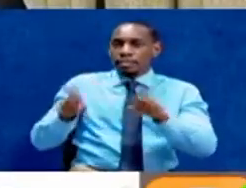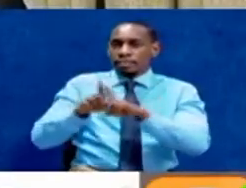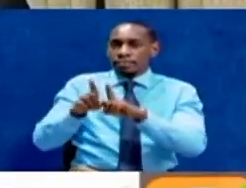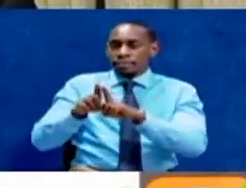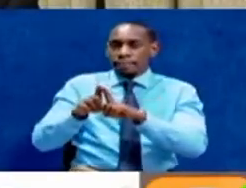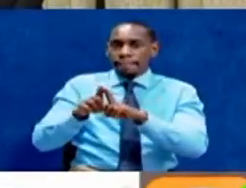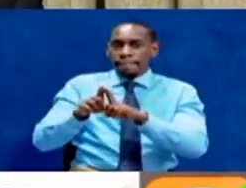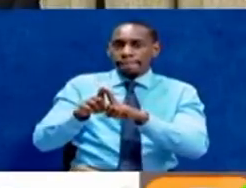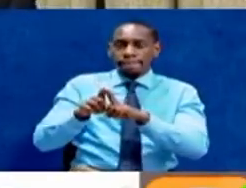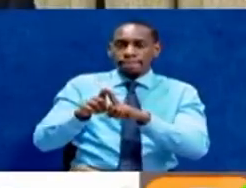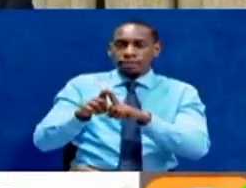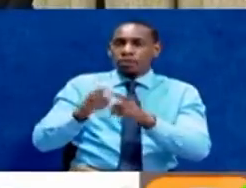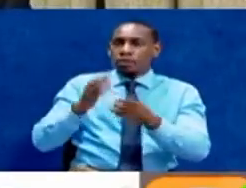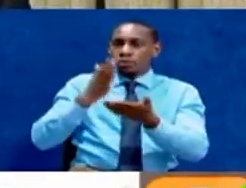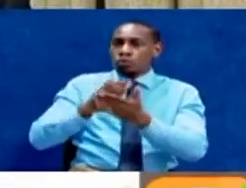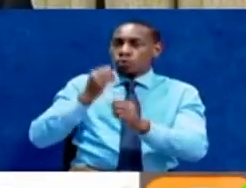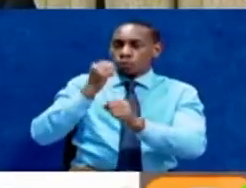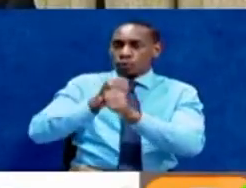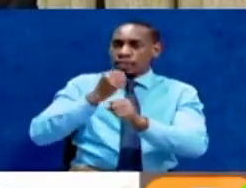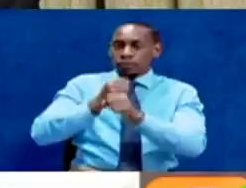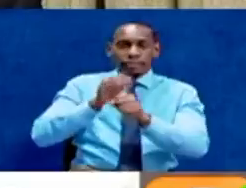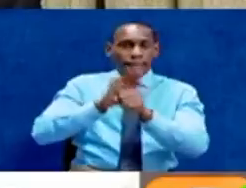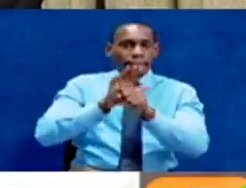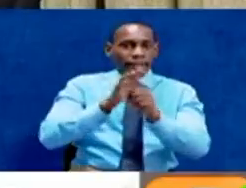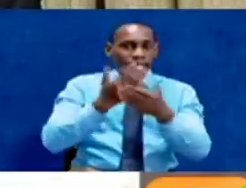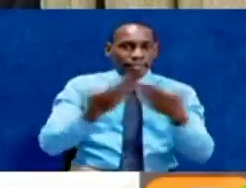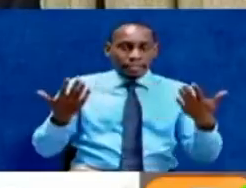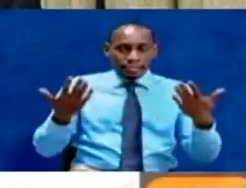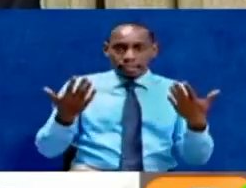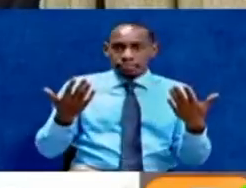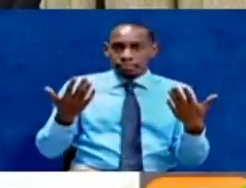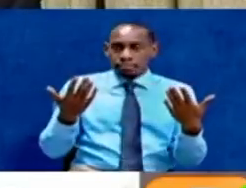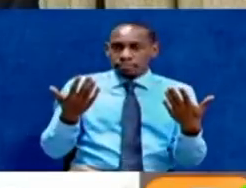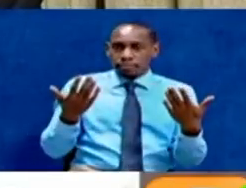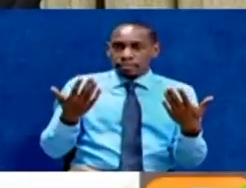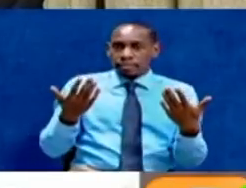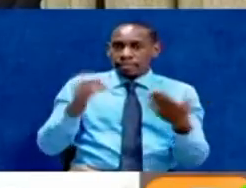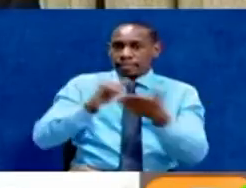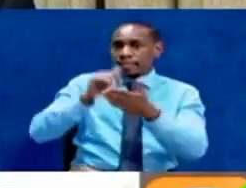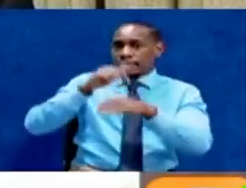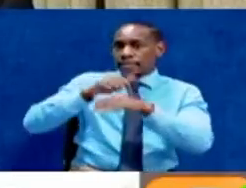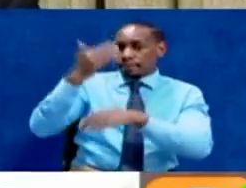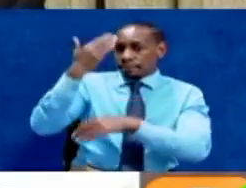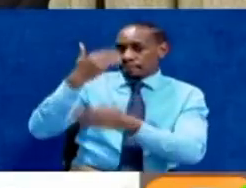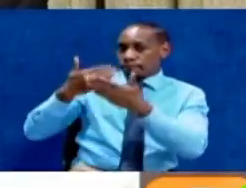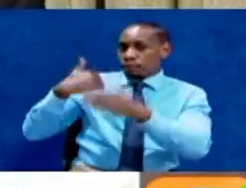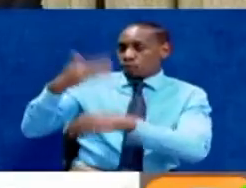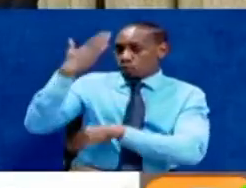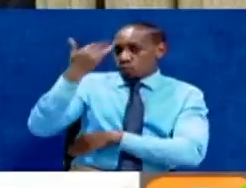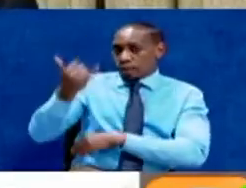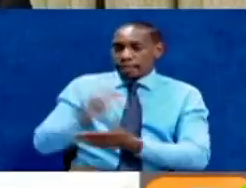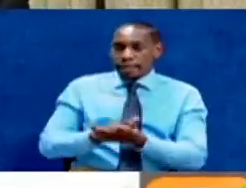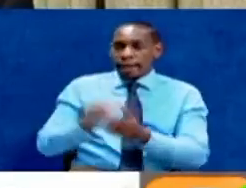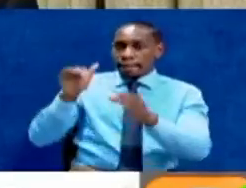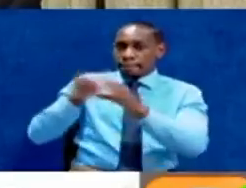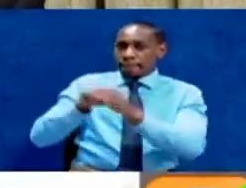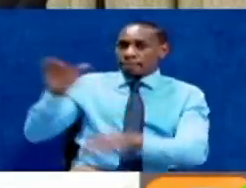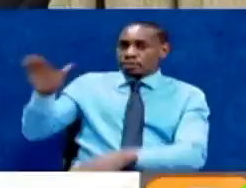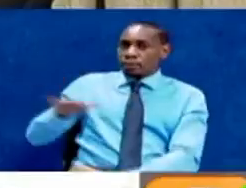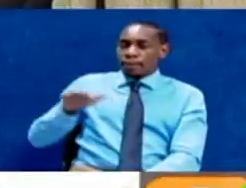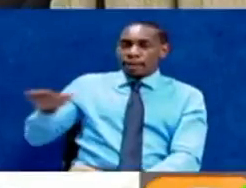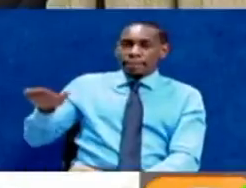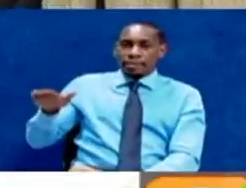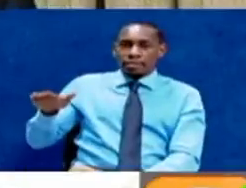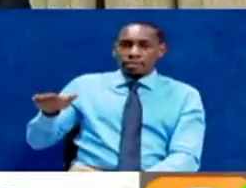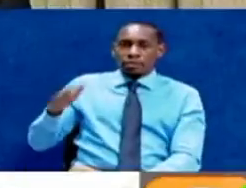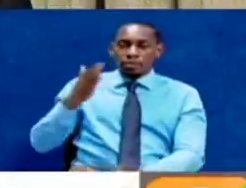we are being done. And we didn't so much that particular period of time because members of parliament